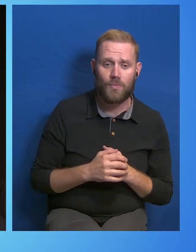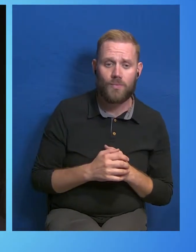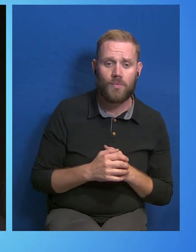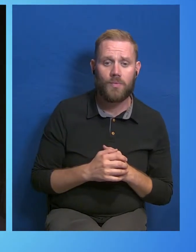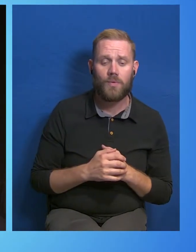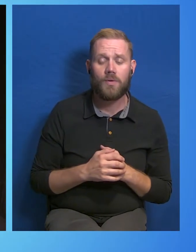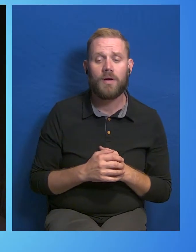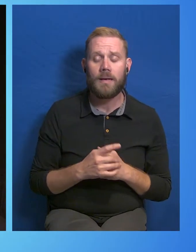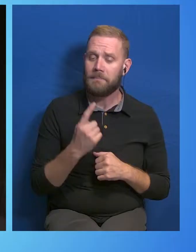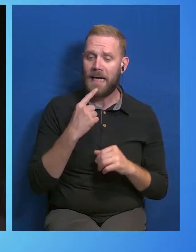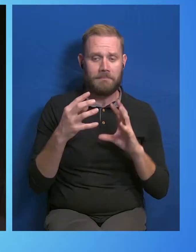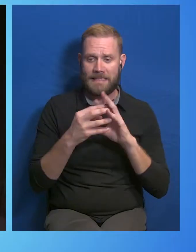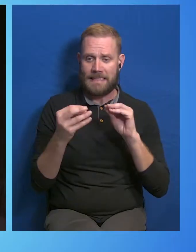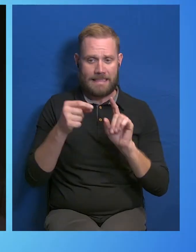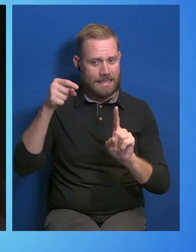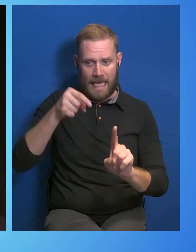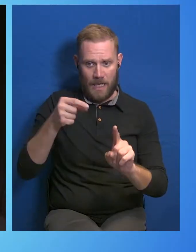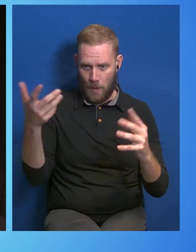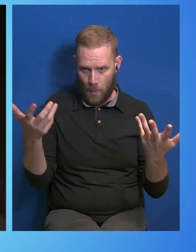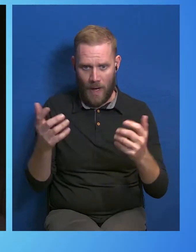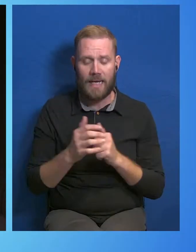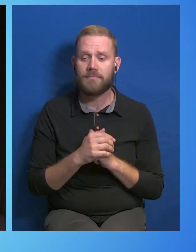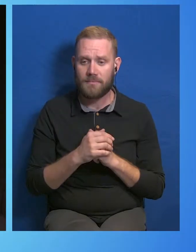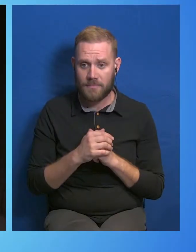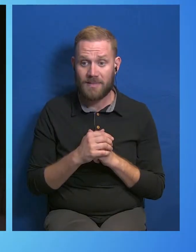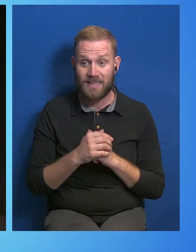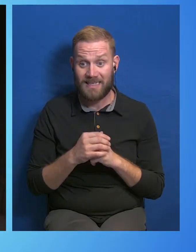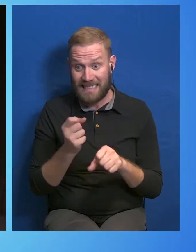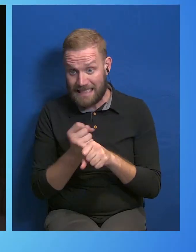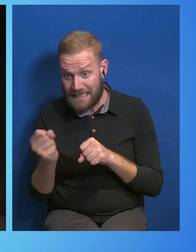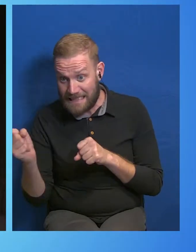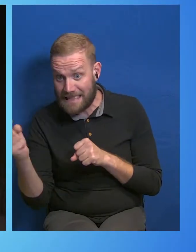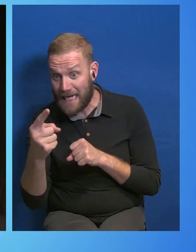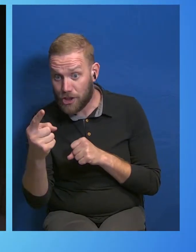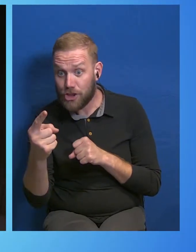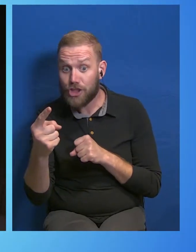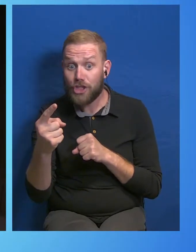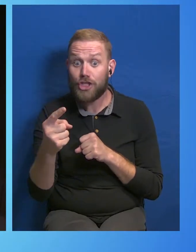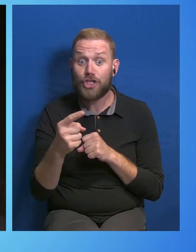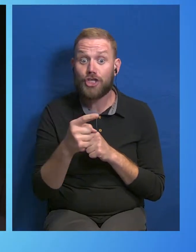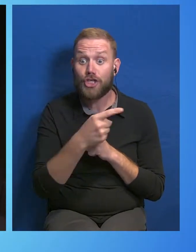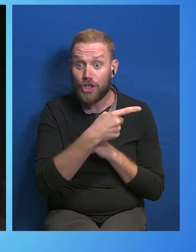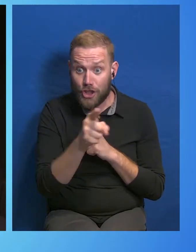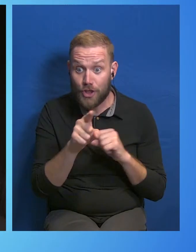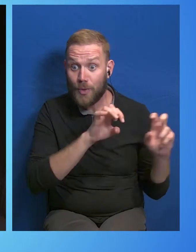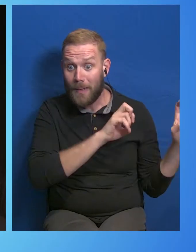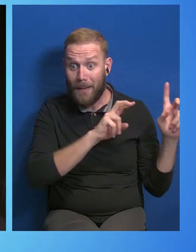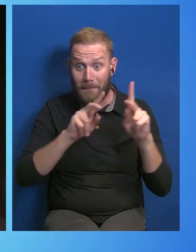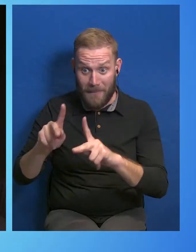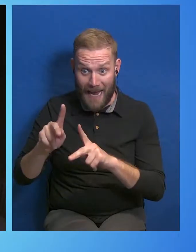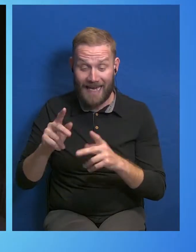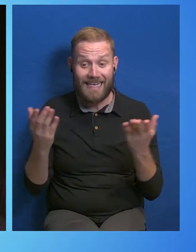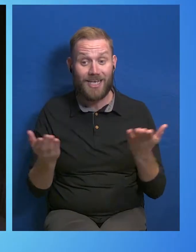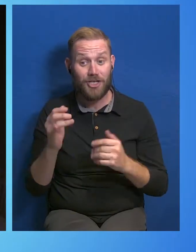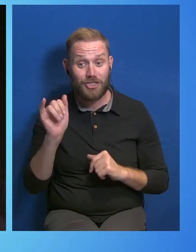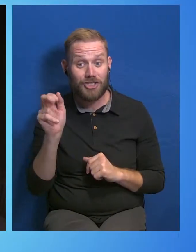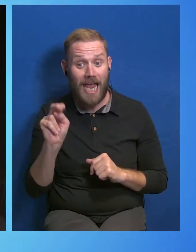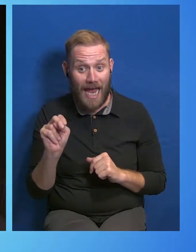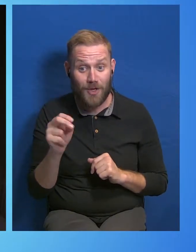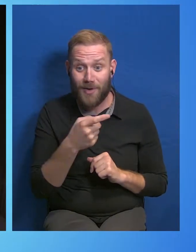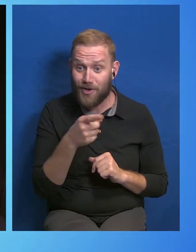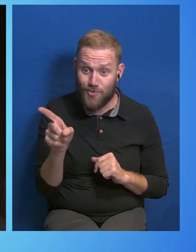What I'm saying is that over the next year, when you come back in January,